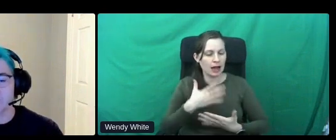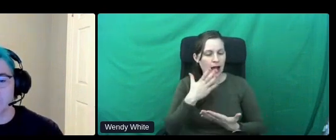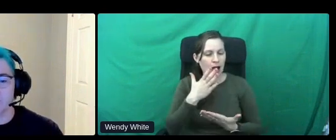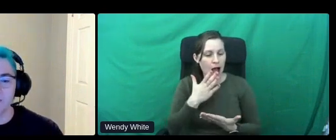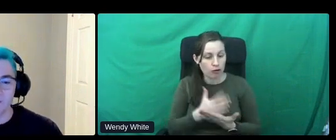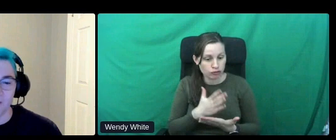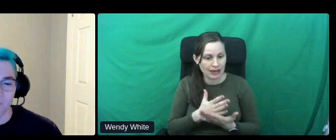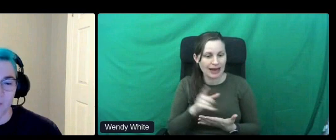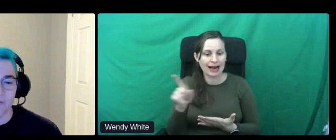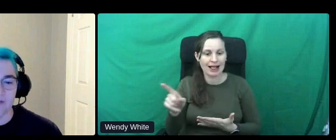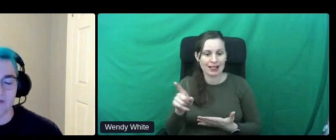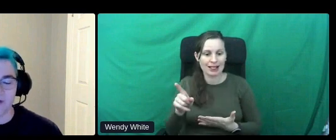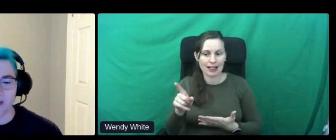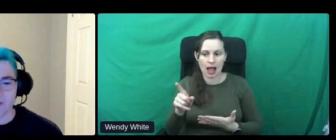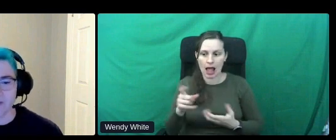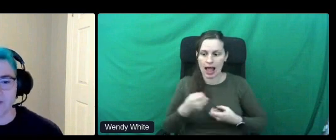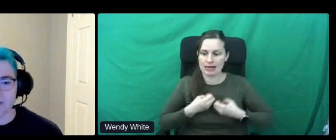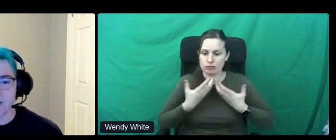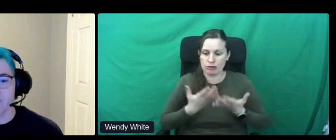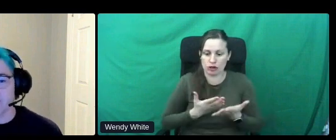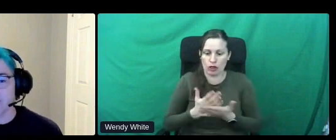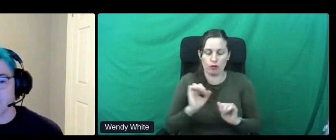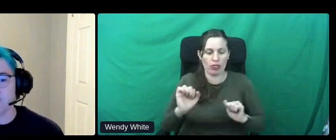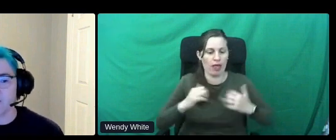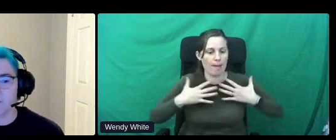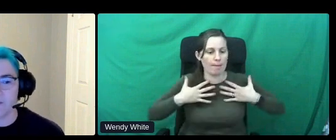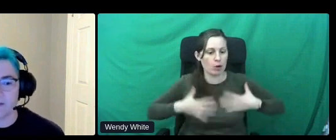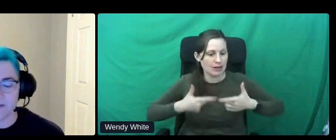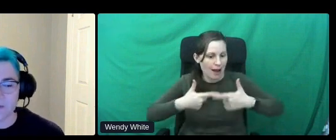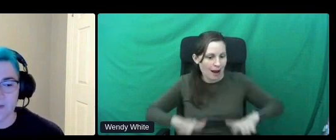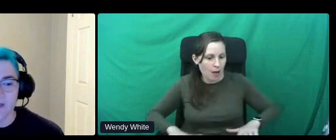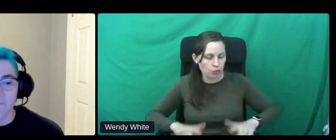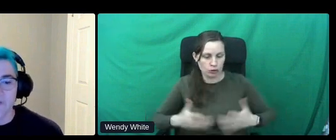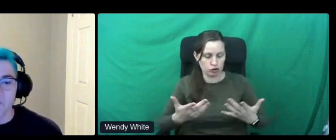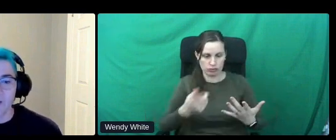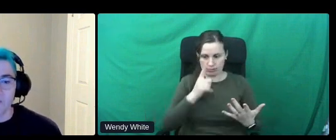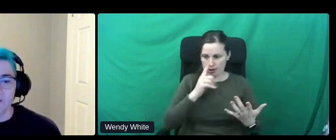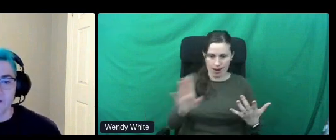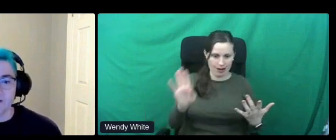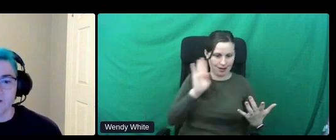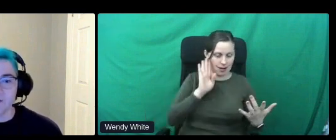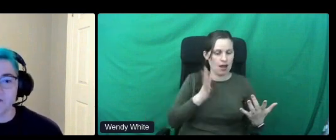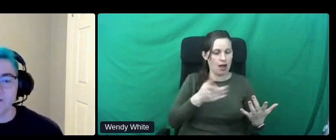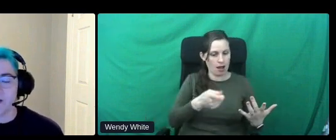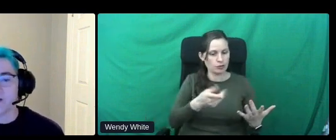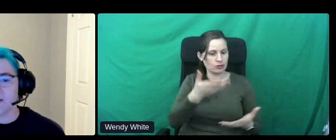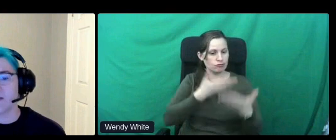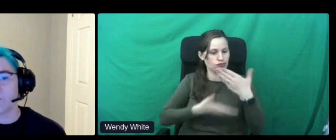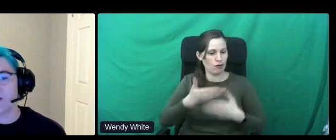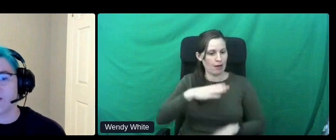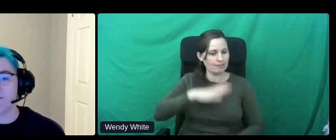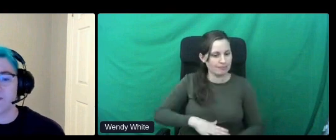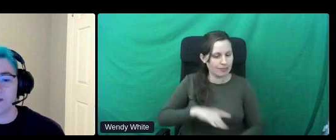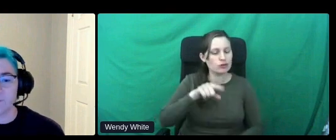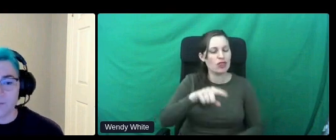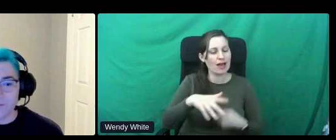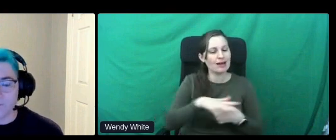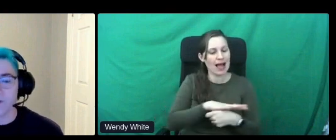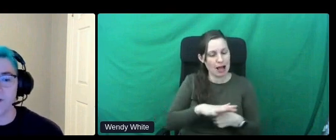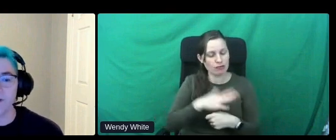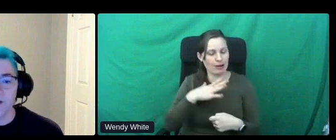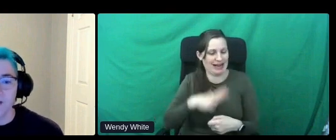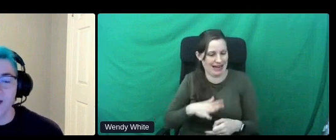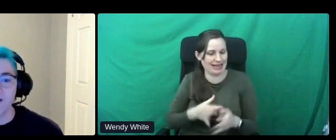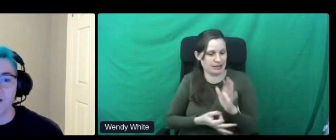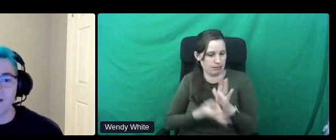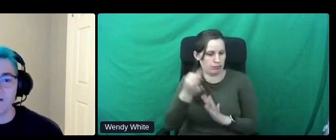expressing through their emotions or actions the things that they would want to do. So I would think that those are areas that we can definitely improve